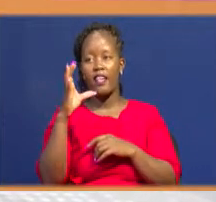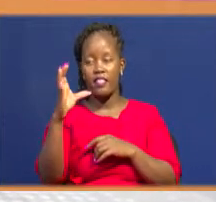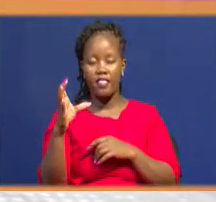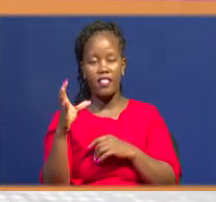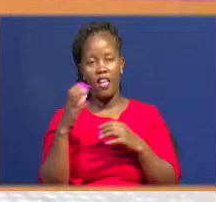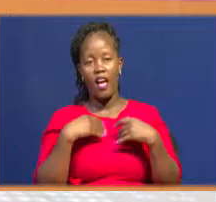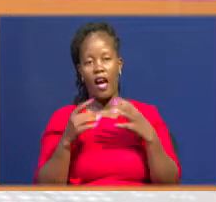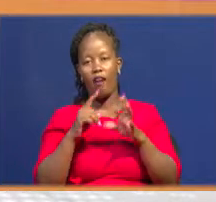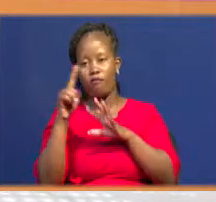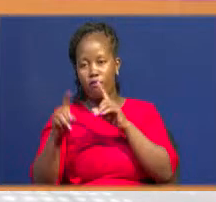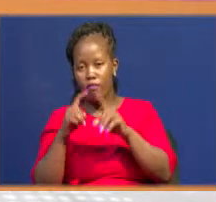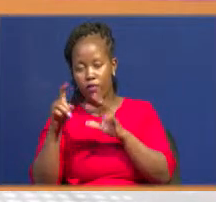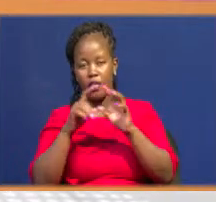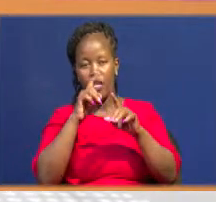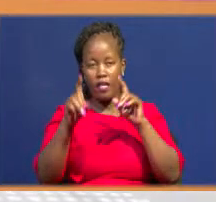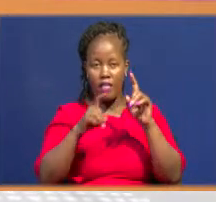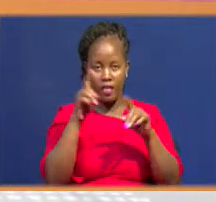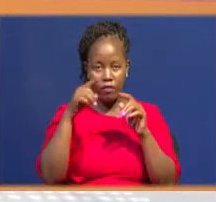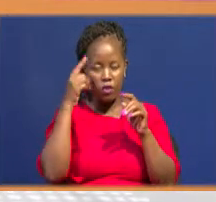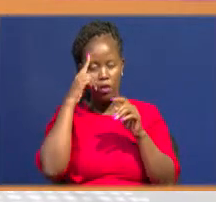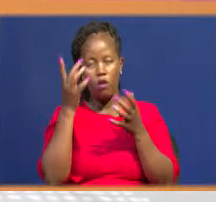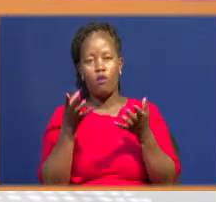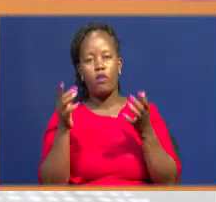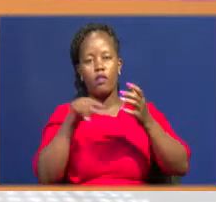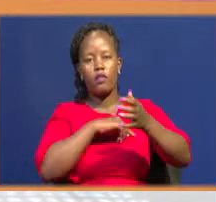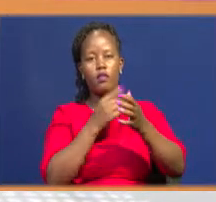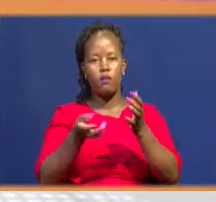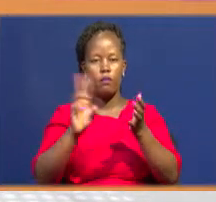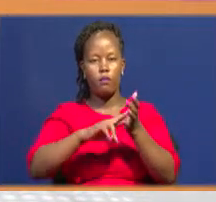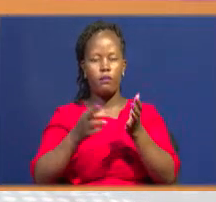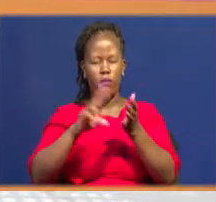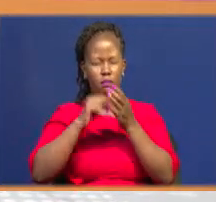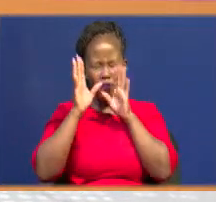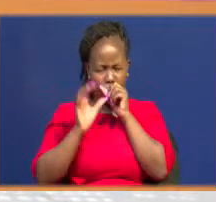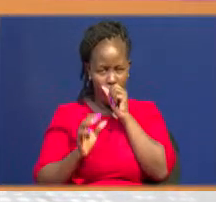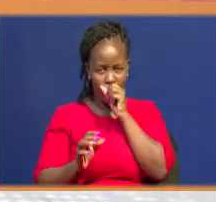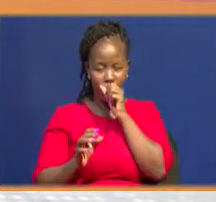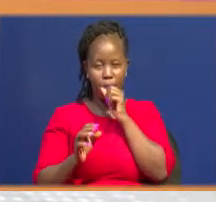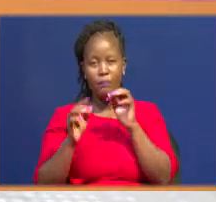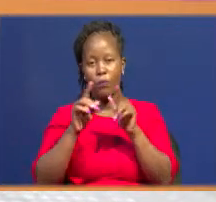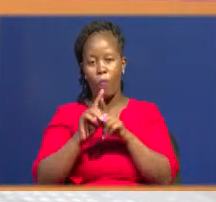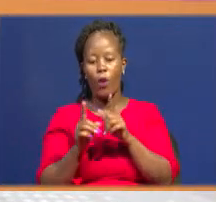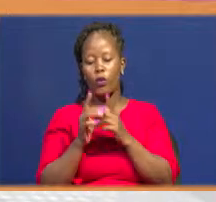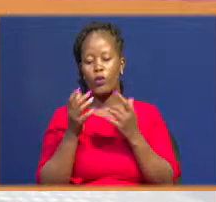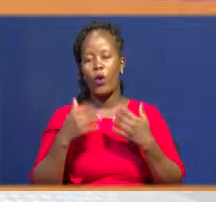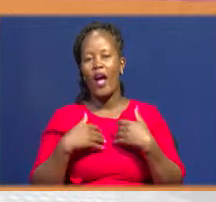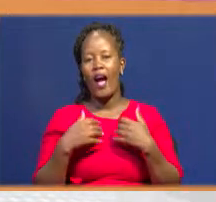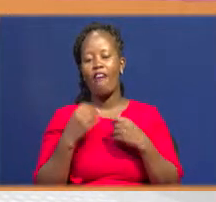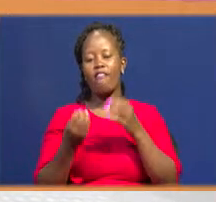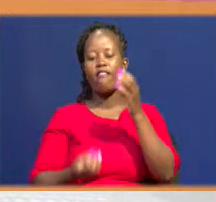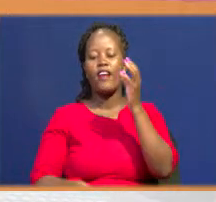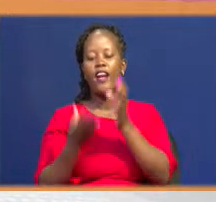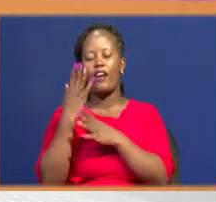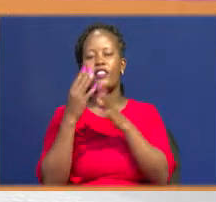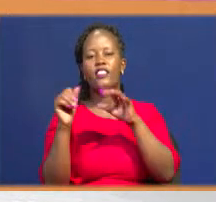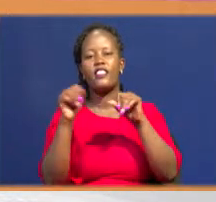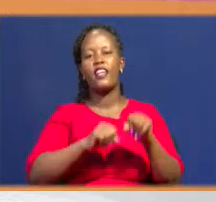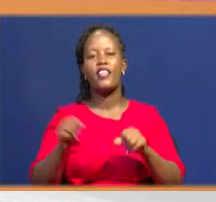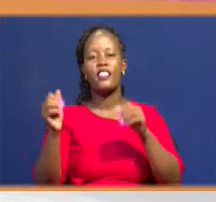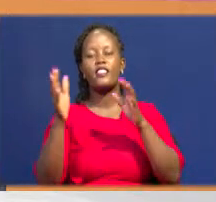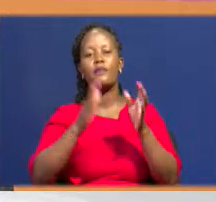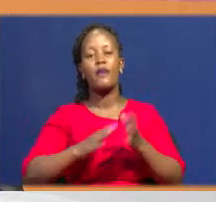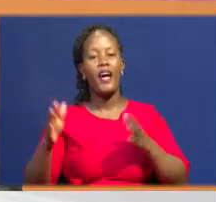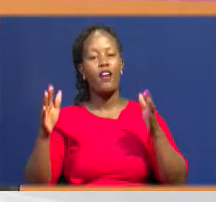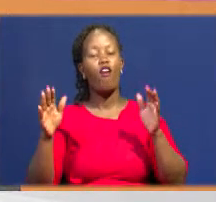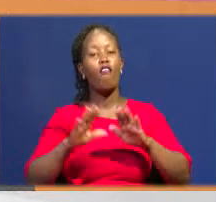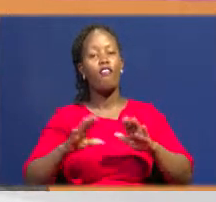doing interviews for the Chief Registrar of the Judiciary, and also, we've got the launch of the strategic plan around lands that